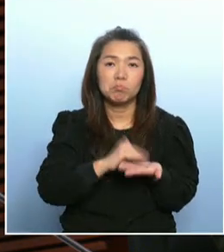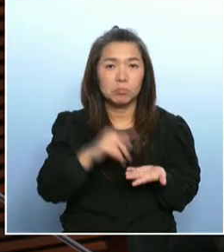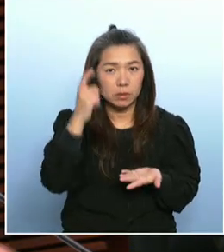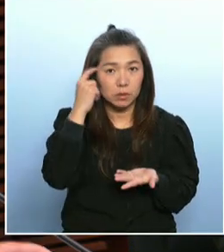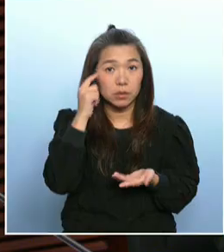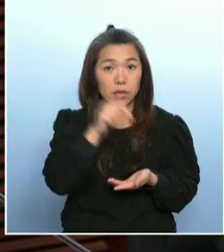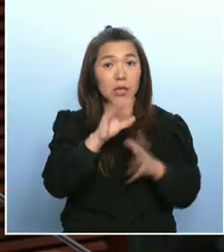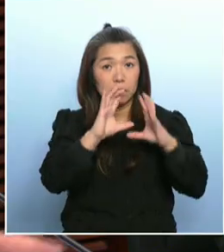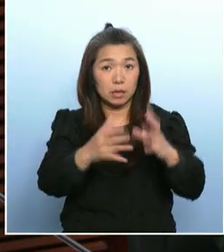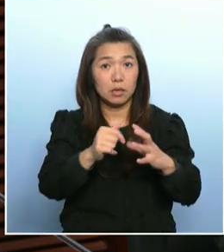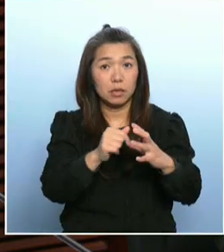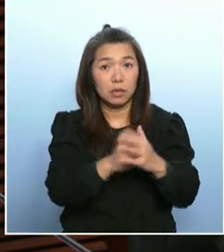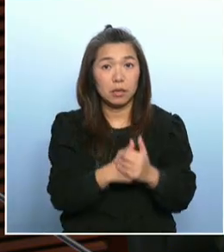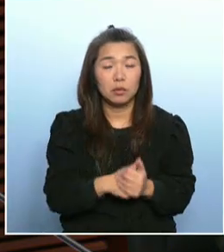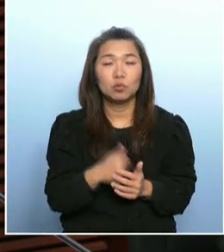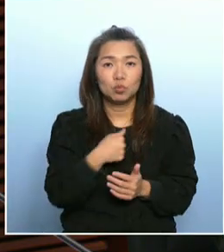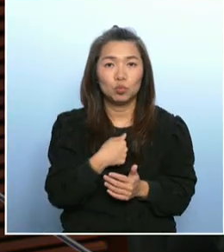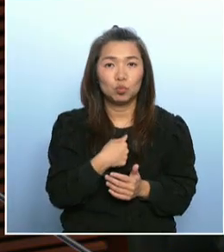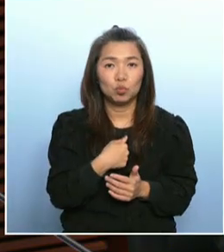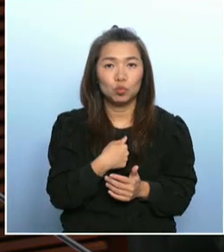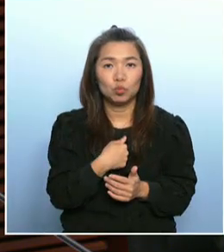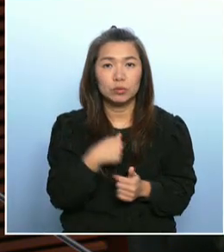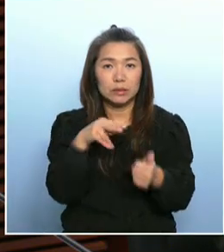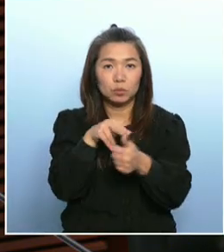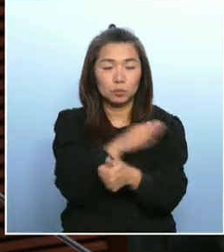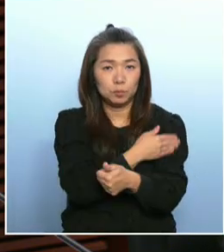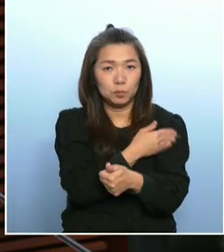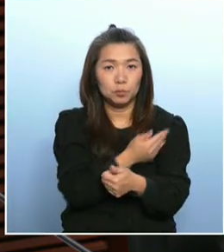That's why we want to help them.